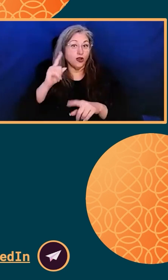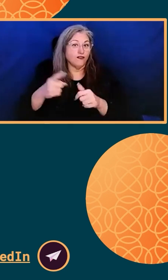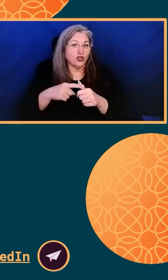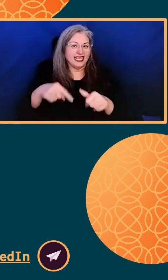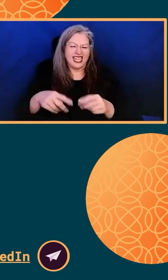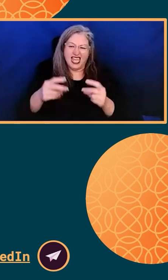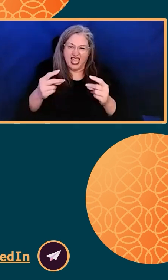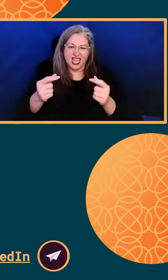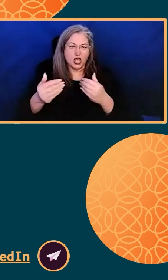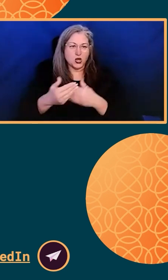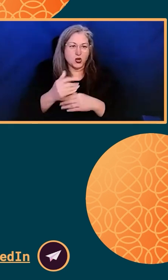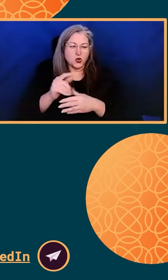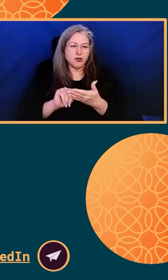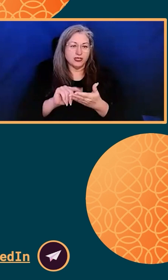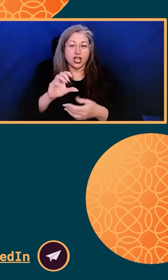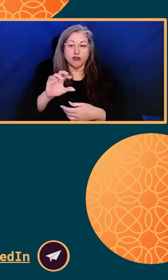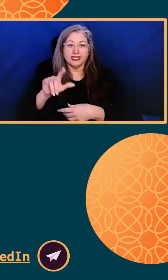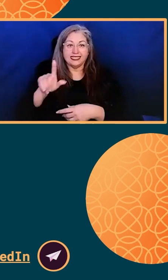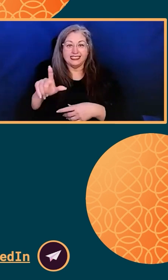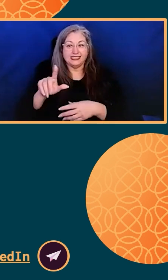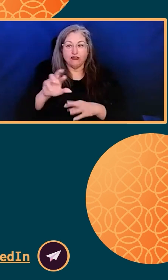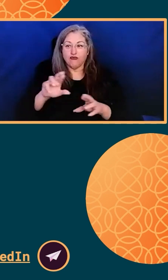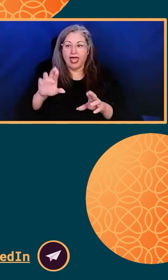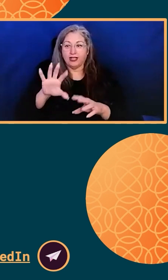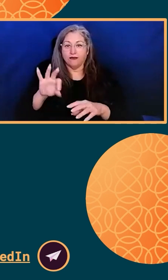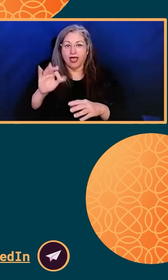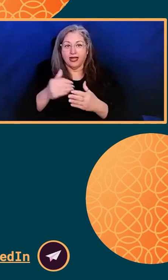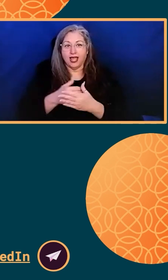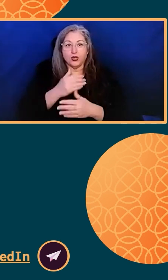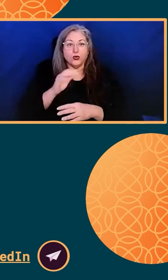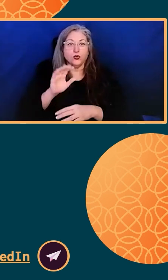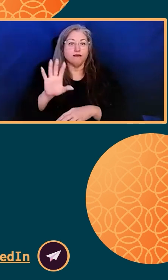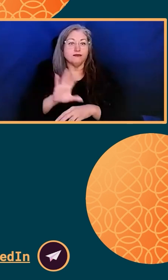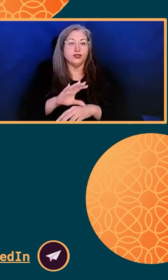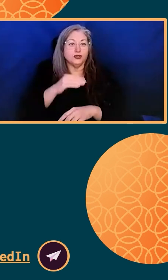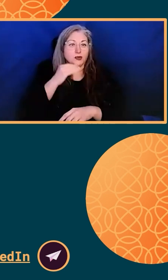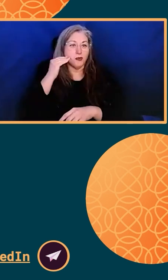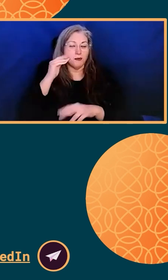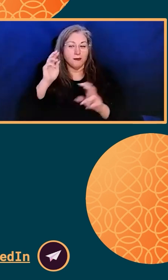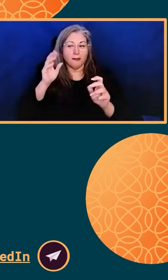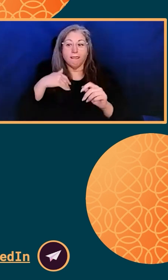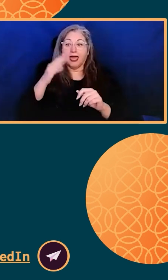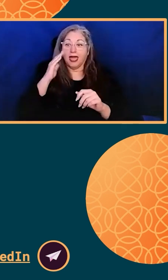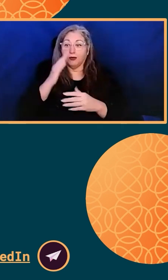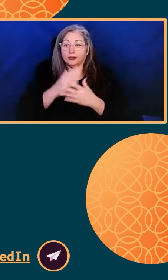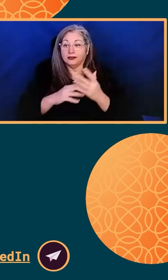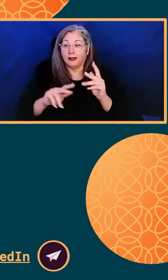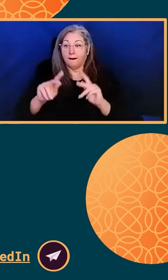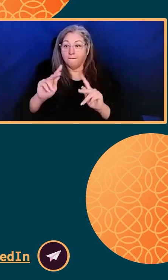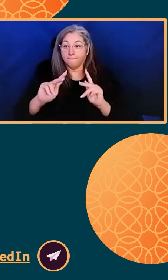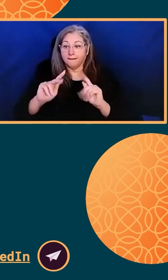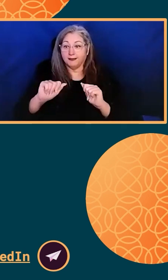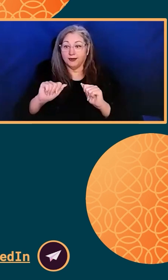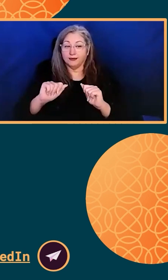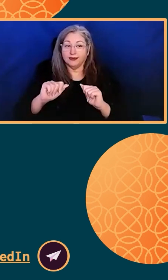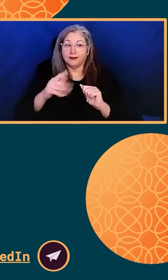off the presses, that Crystal is in the market for a new church home. So I know some people, you know some people now,